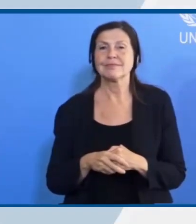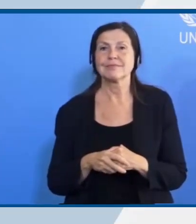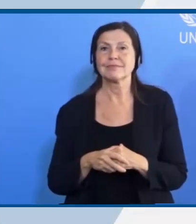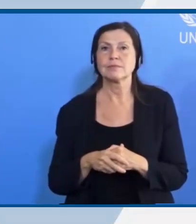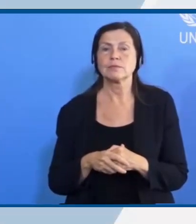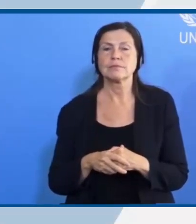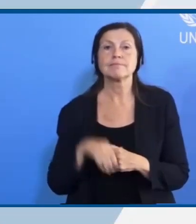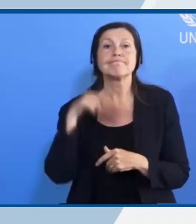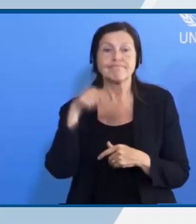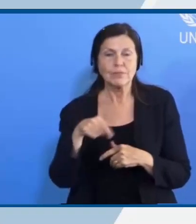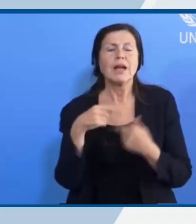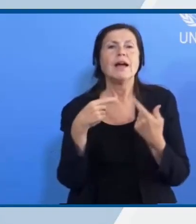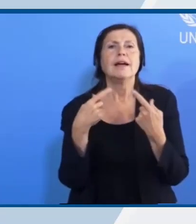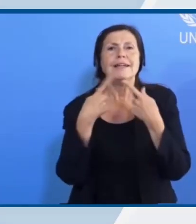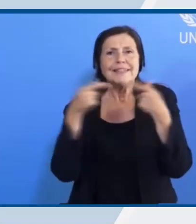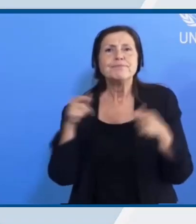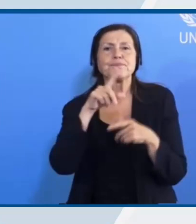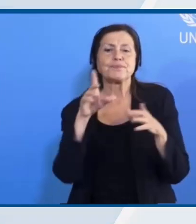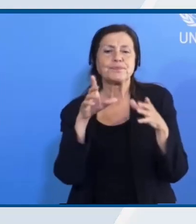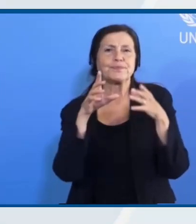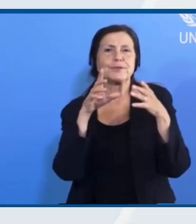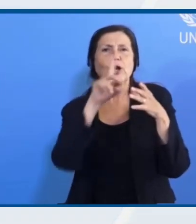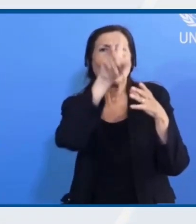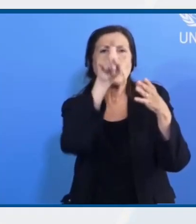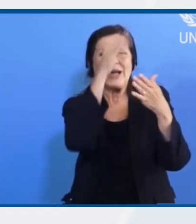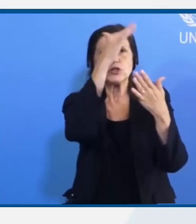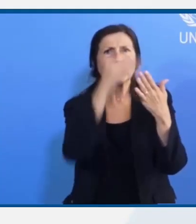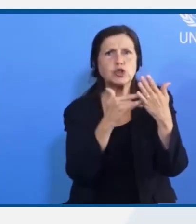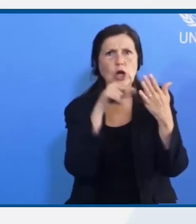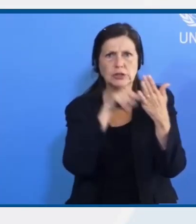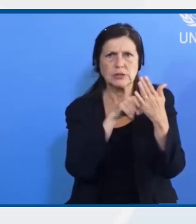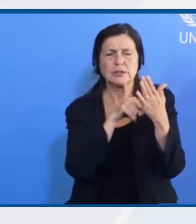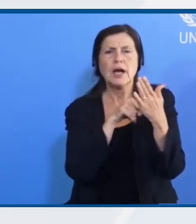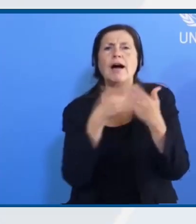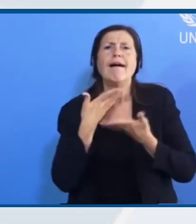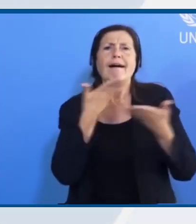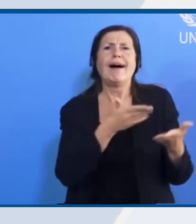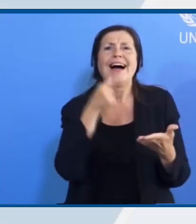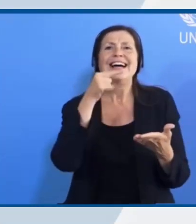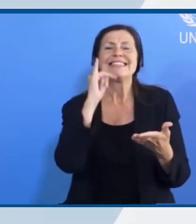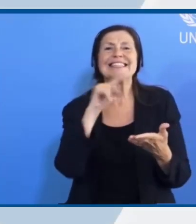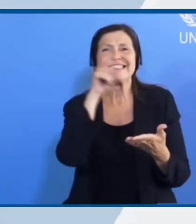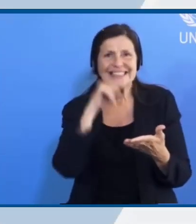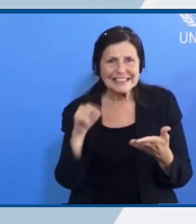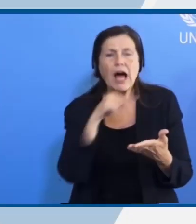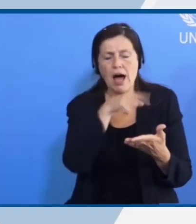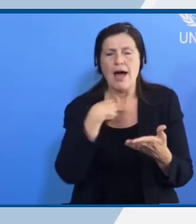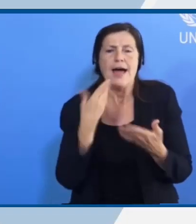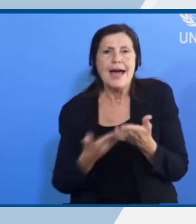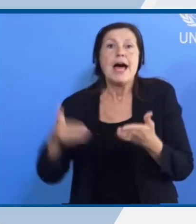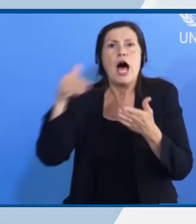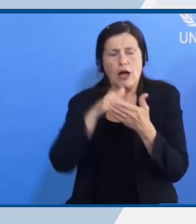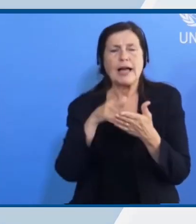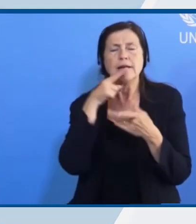of questions that were addressed to Tisa and to Godabri, I'm going to read them again because they are somehow interconnected, and that way you have a bit more of,